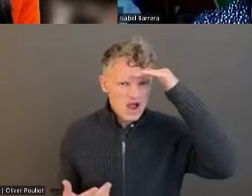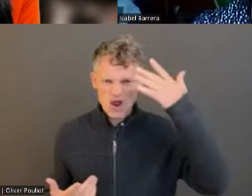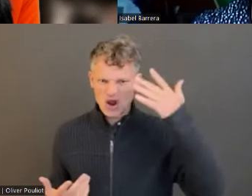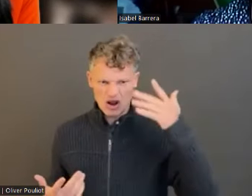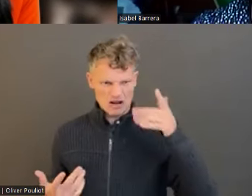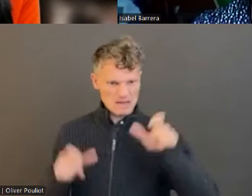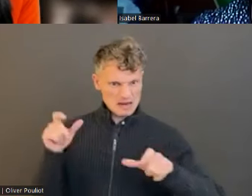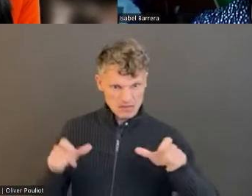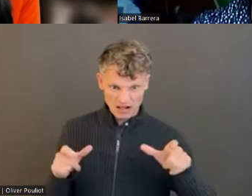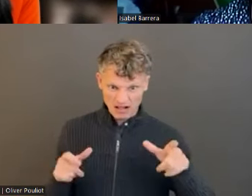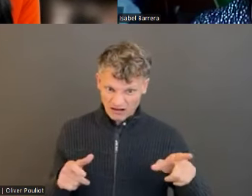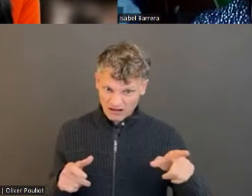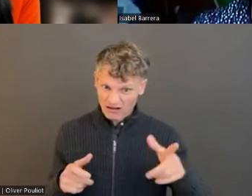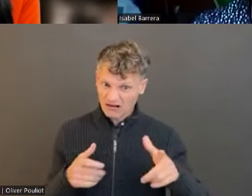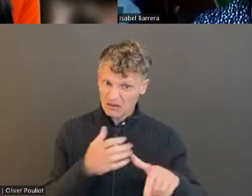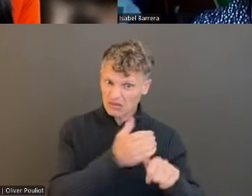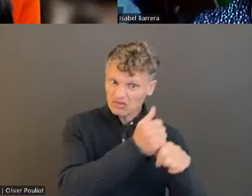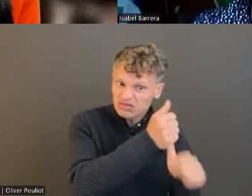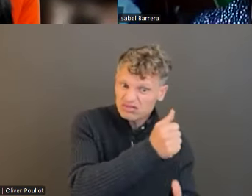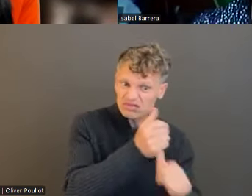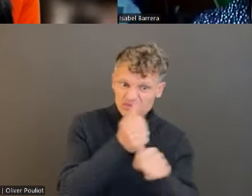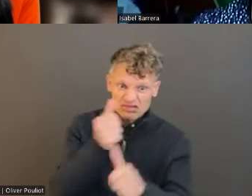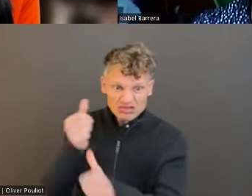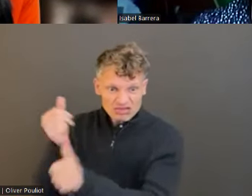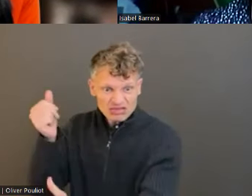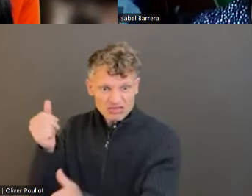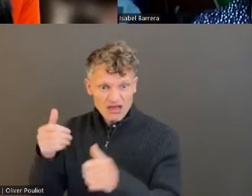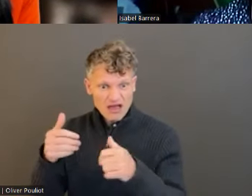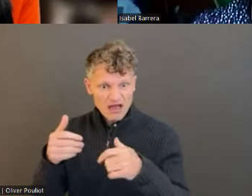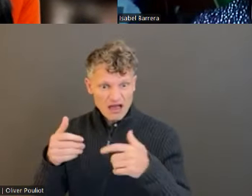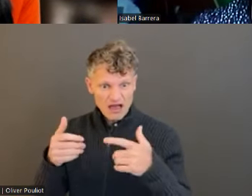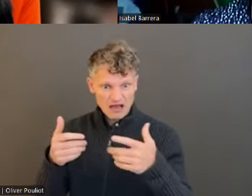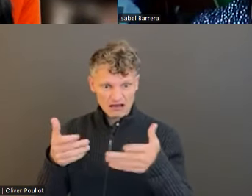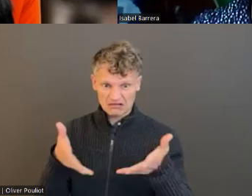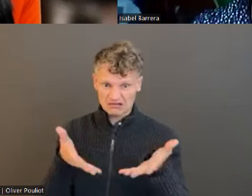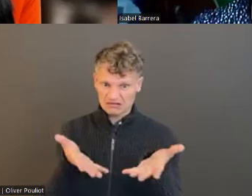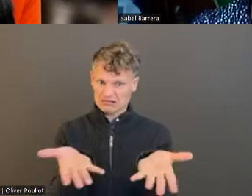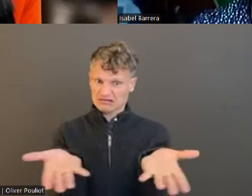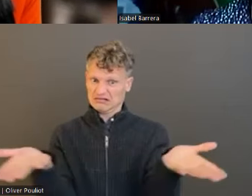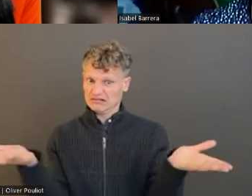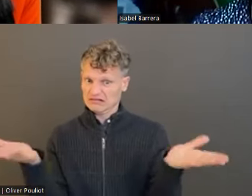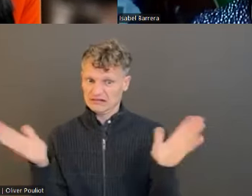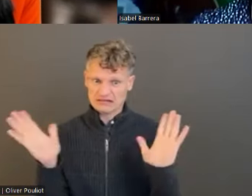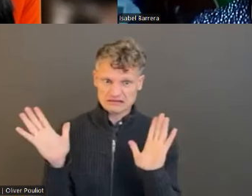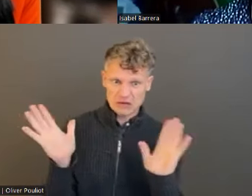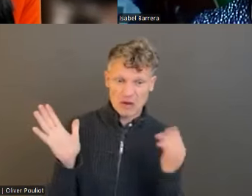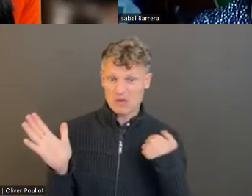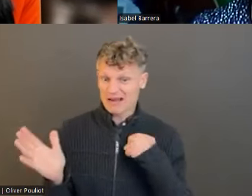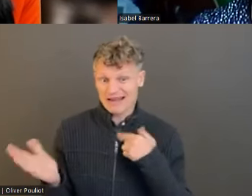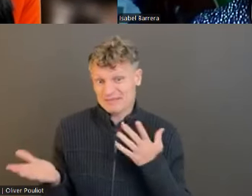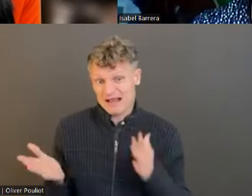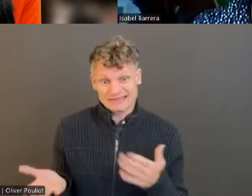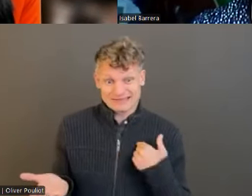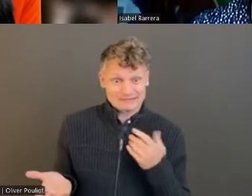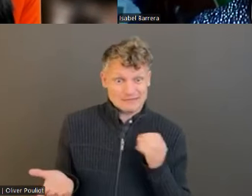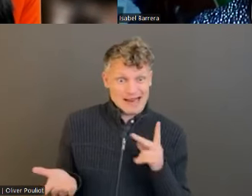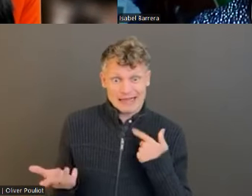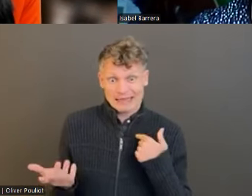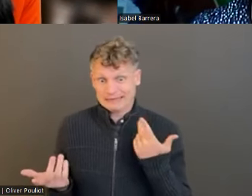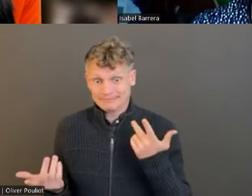go to a needs assessment. We need to see where those people are. Where are those people that are affected by a certain disease or are